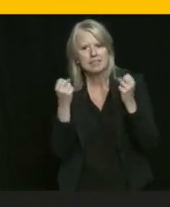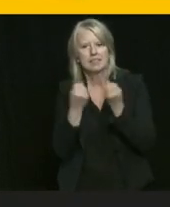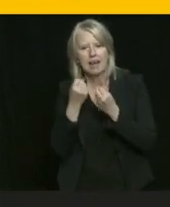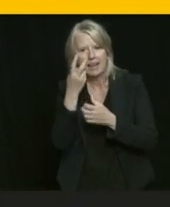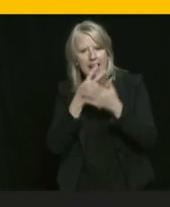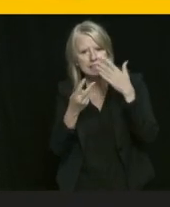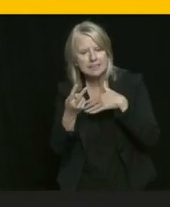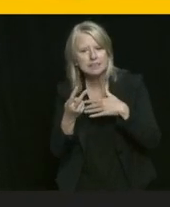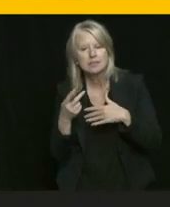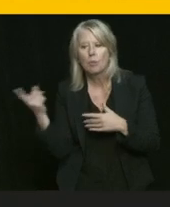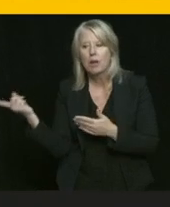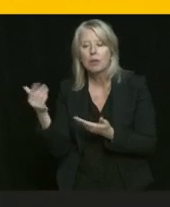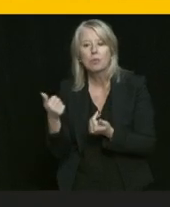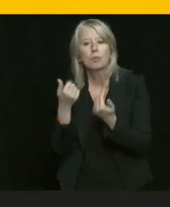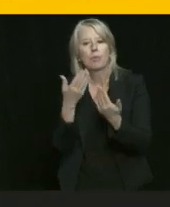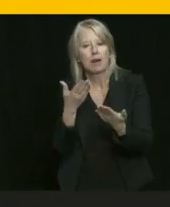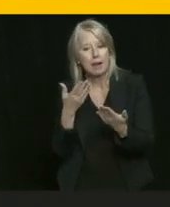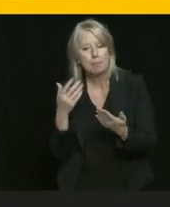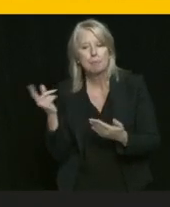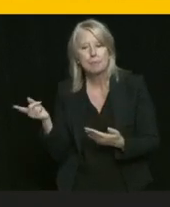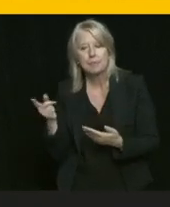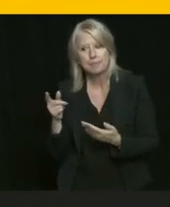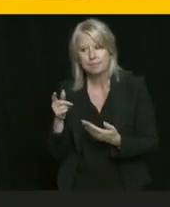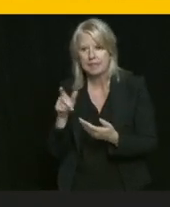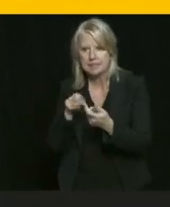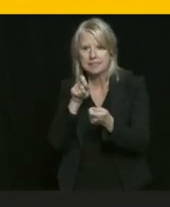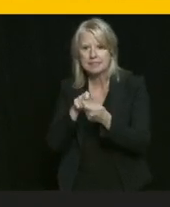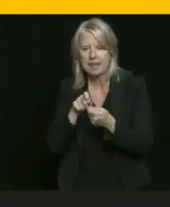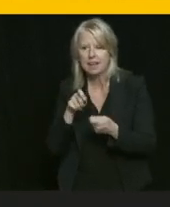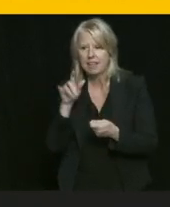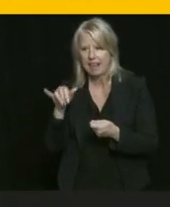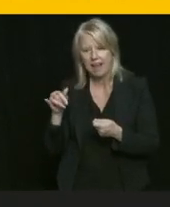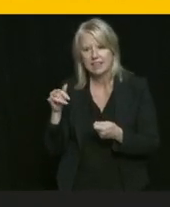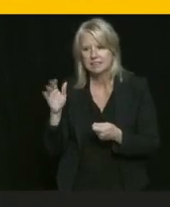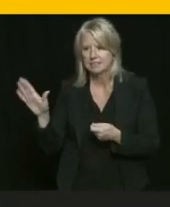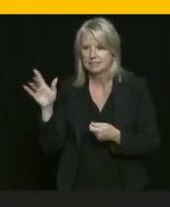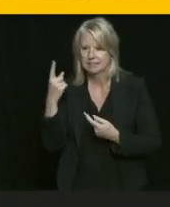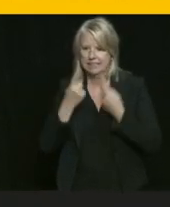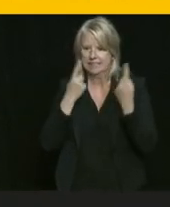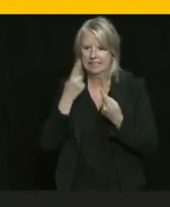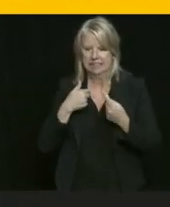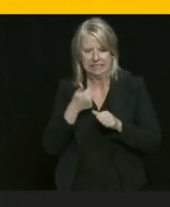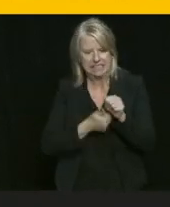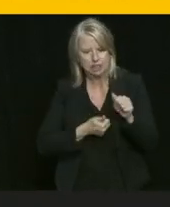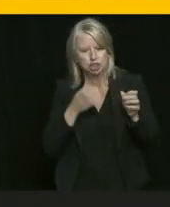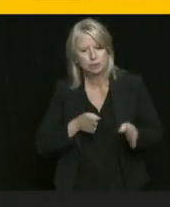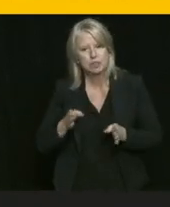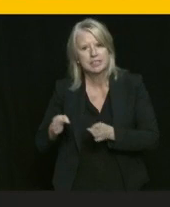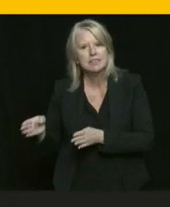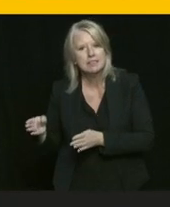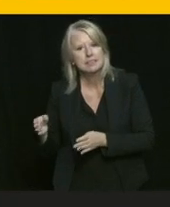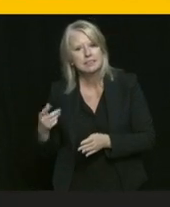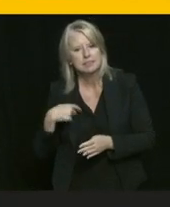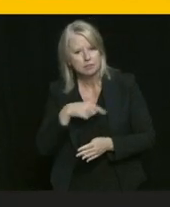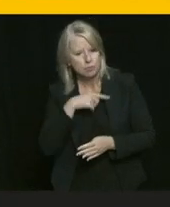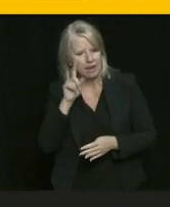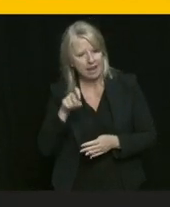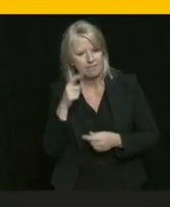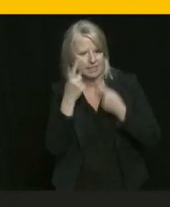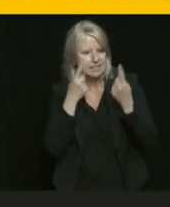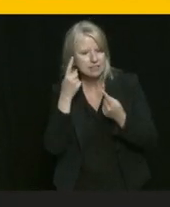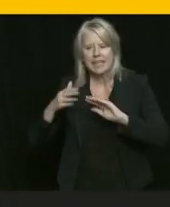What you brought up is exactly the sort of considerations that we have to take into